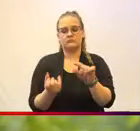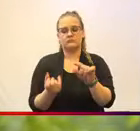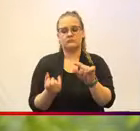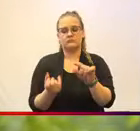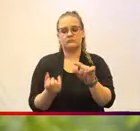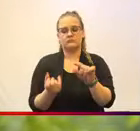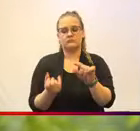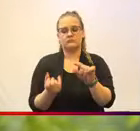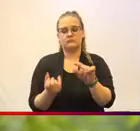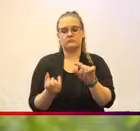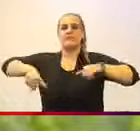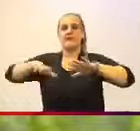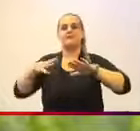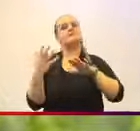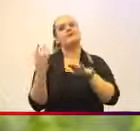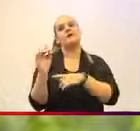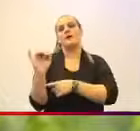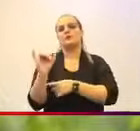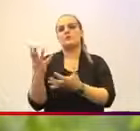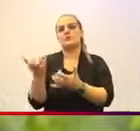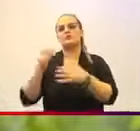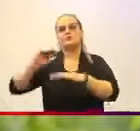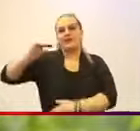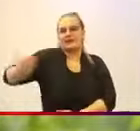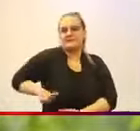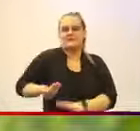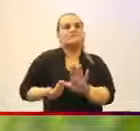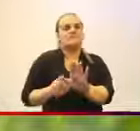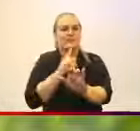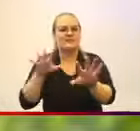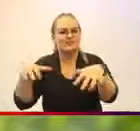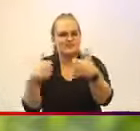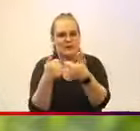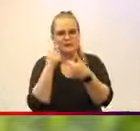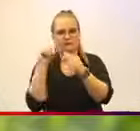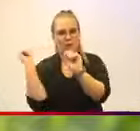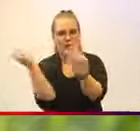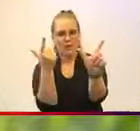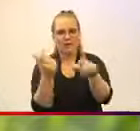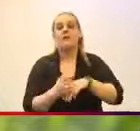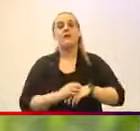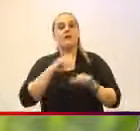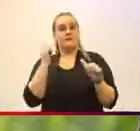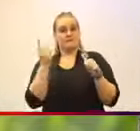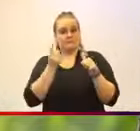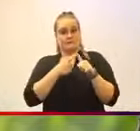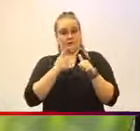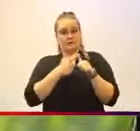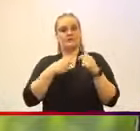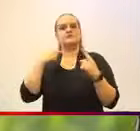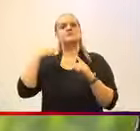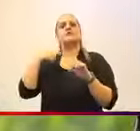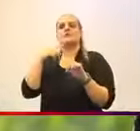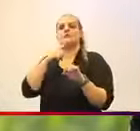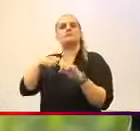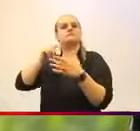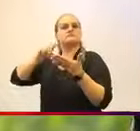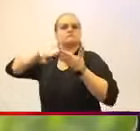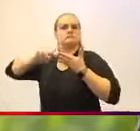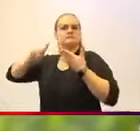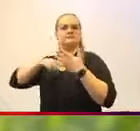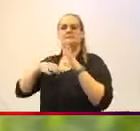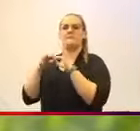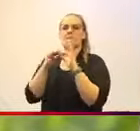also like to extend an invitation or a type of challenge to you all. First, look into the link between missing and murdered indigenous people and